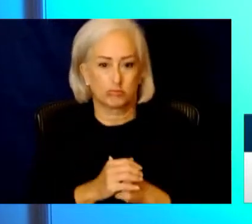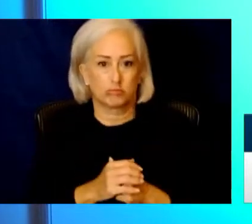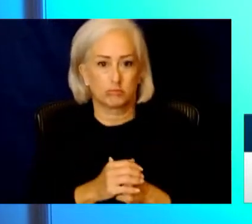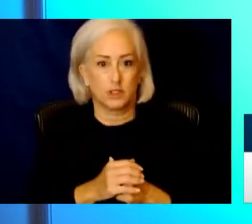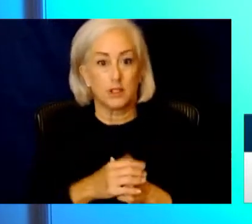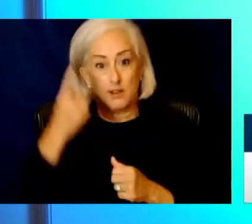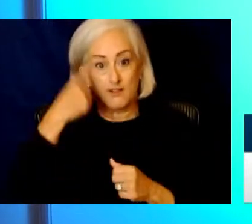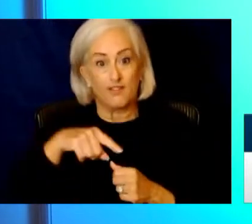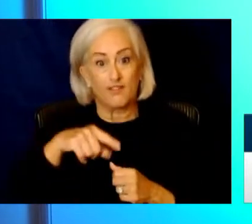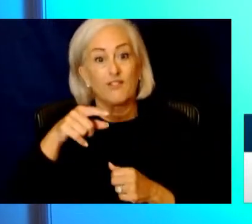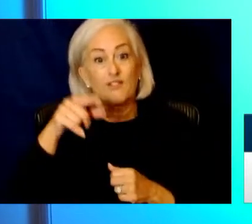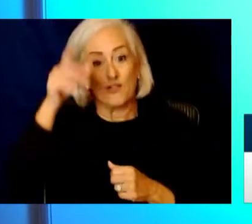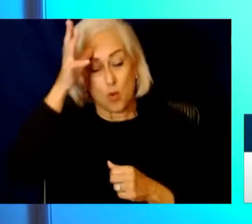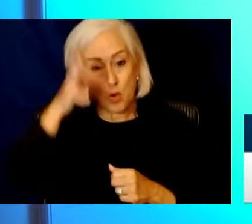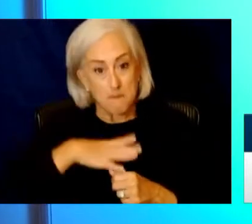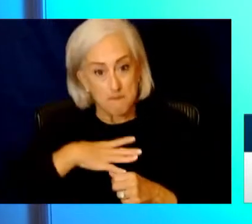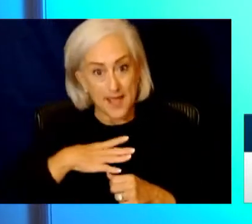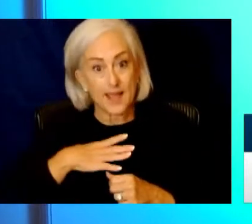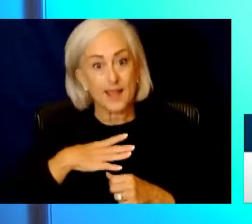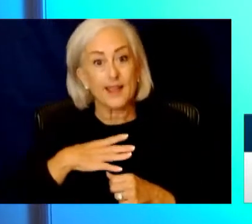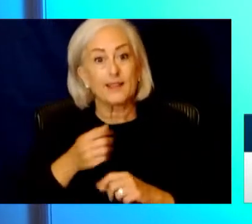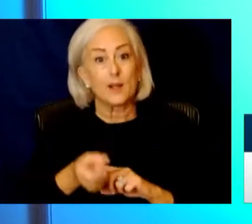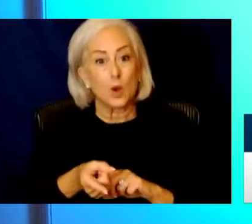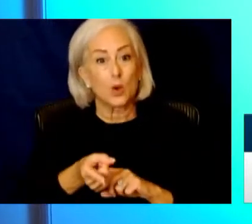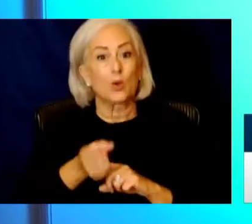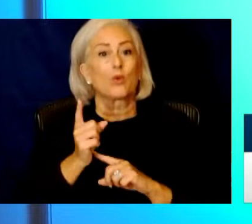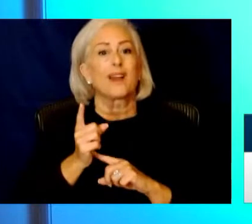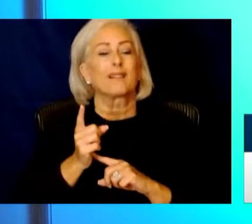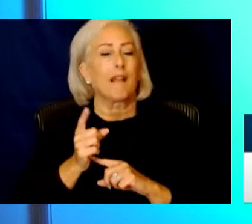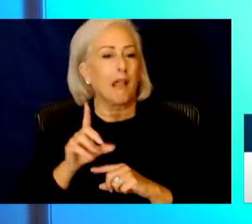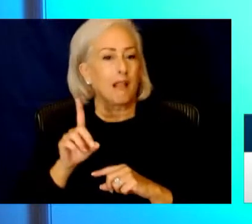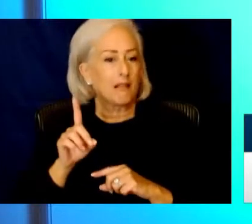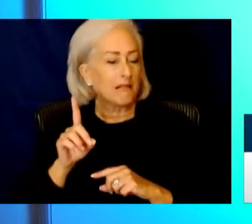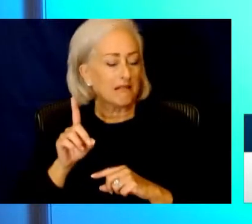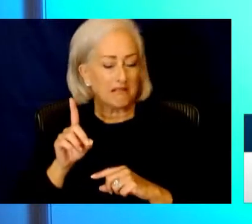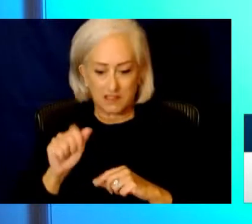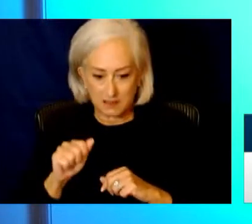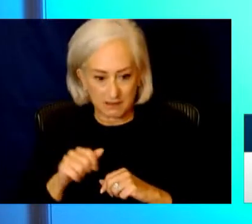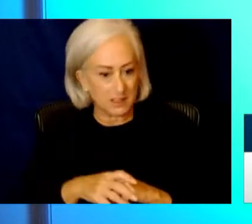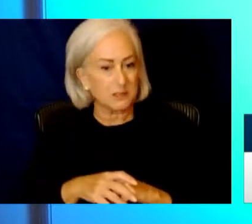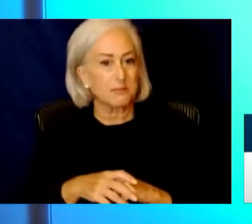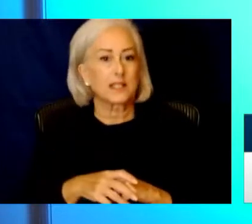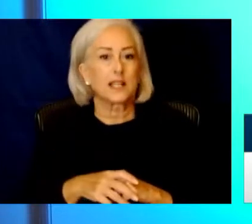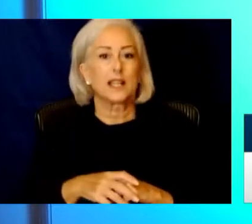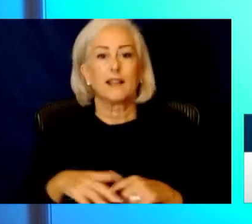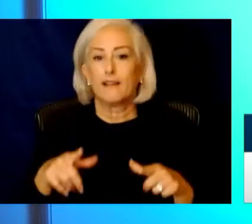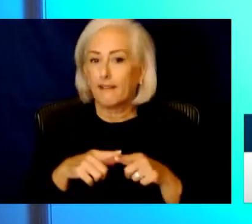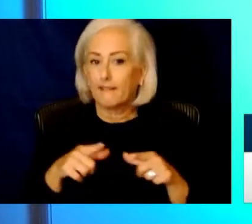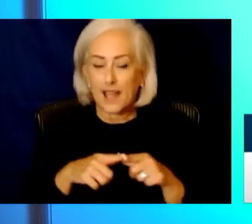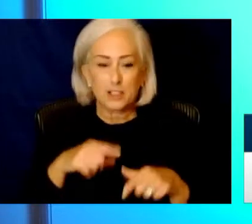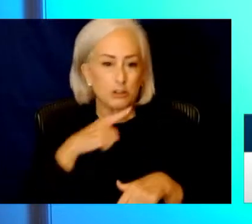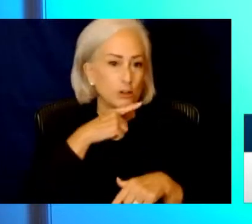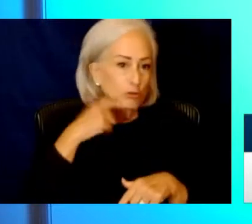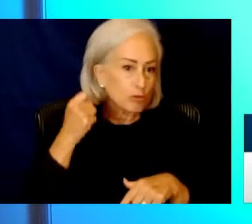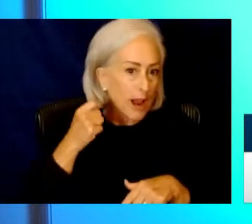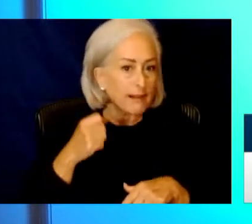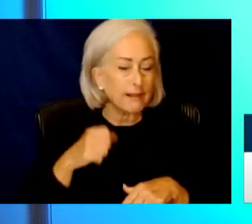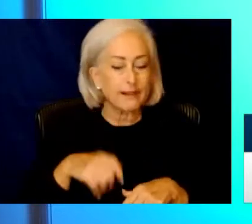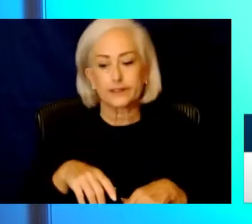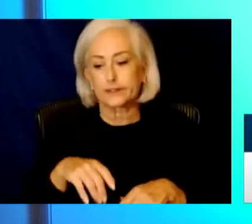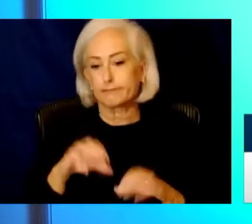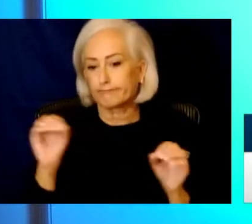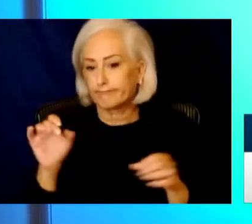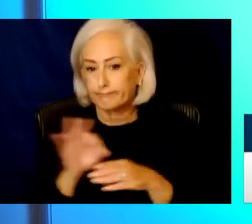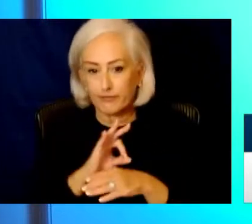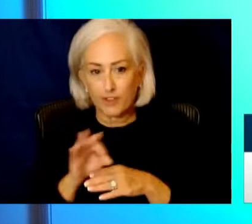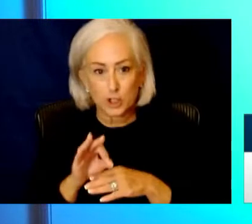about erectile dysfunction and retrograde ejaculation. In women, we talk about vaginal dryness and sexual dysfunction. Infertility if you're a young female, as we